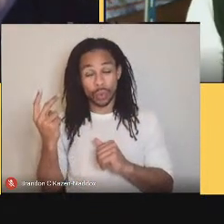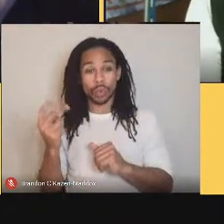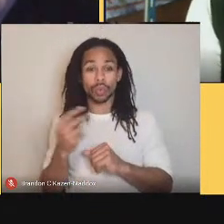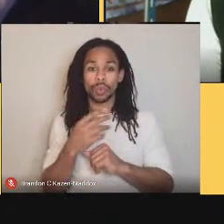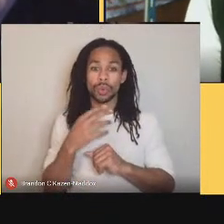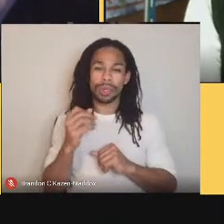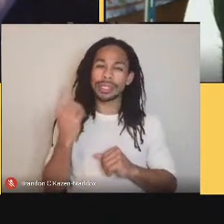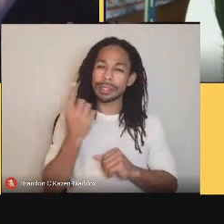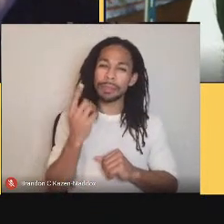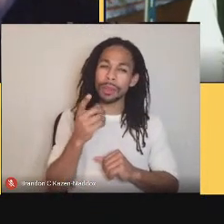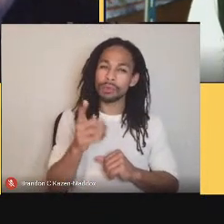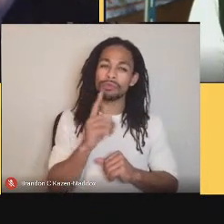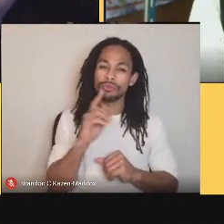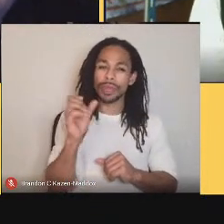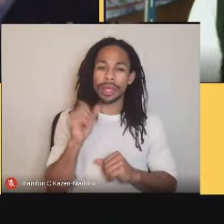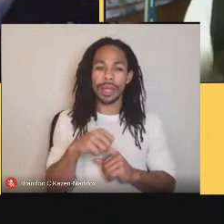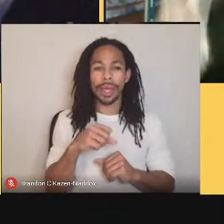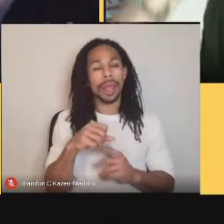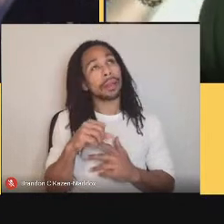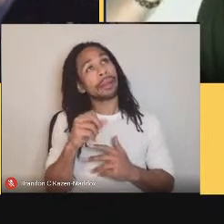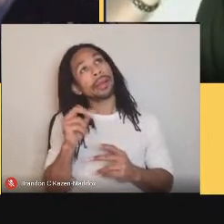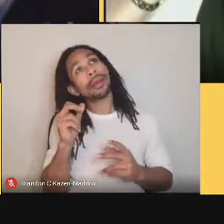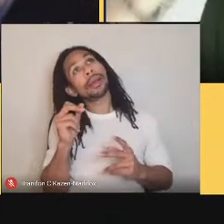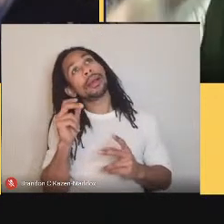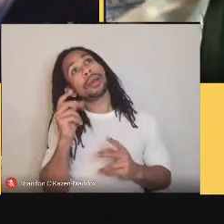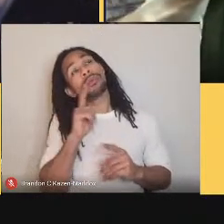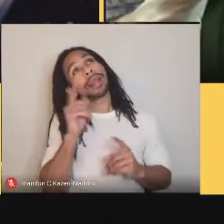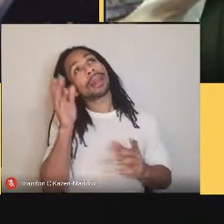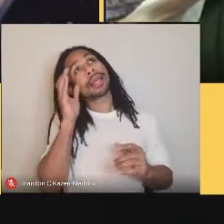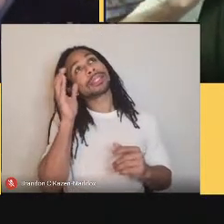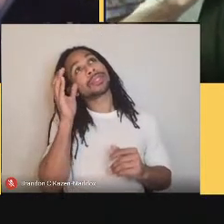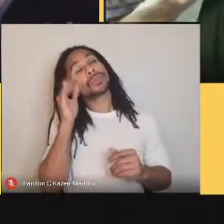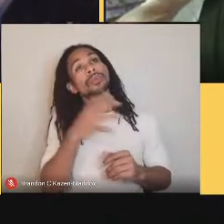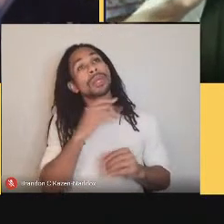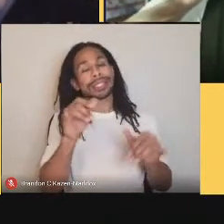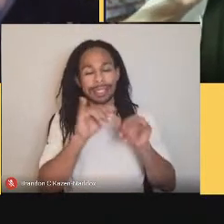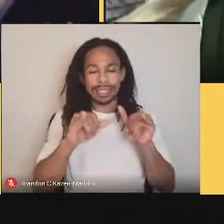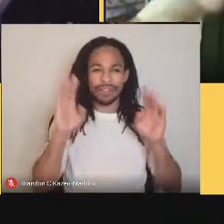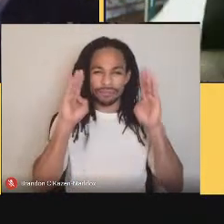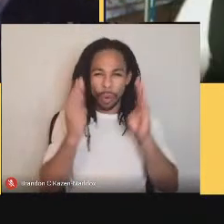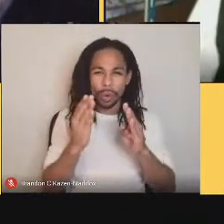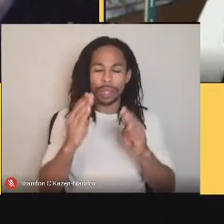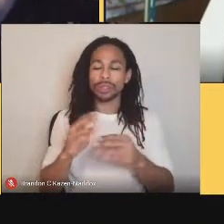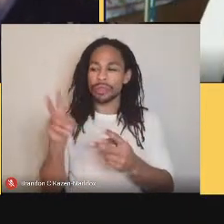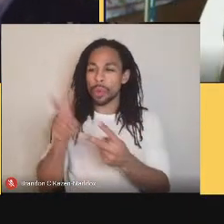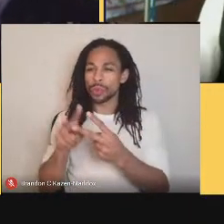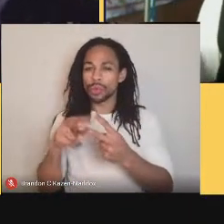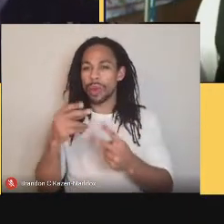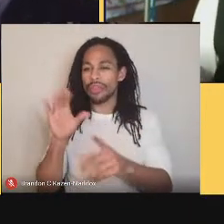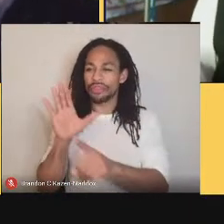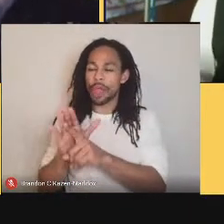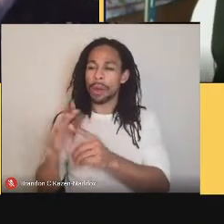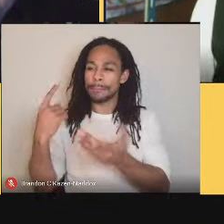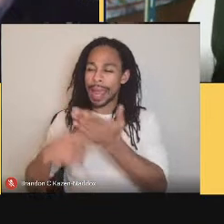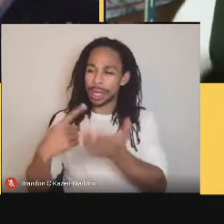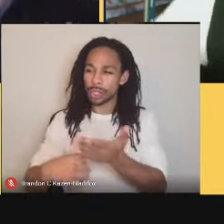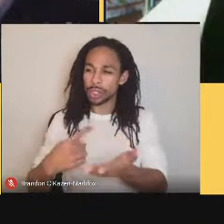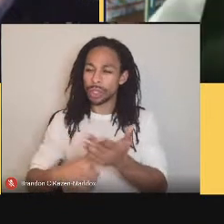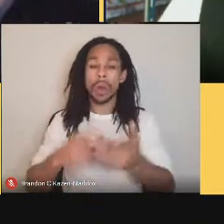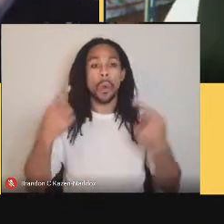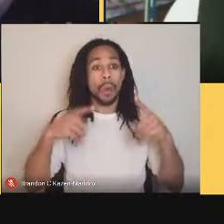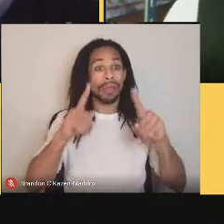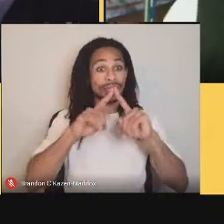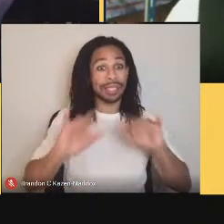that you can just kind of like zone out to and really still stay focused on these two and their banter, while having a goofy little tune